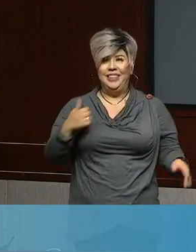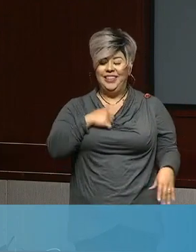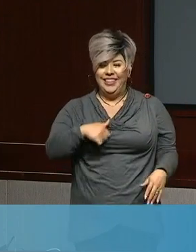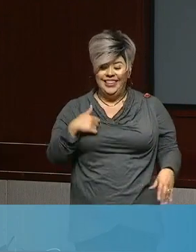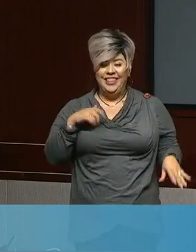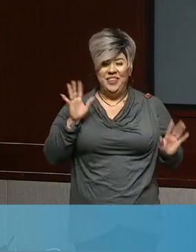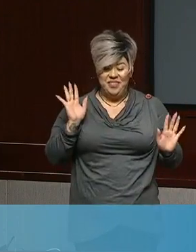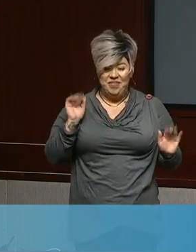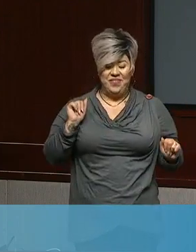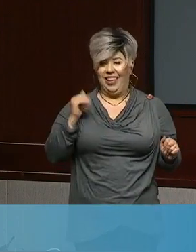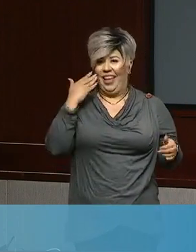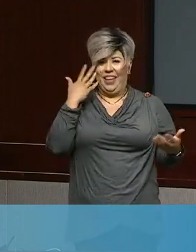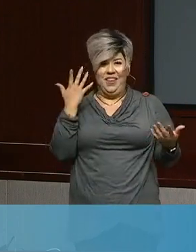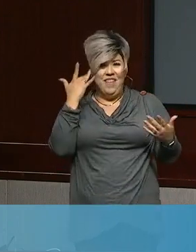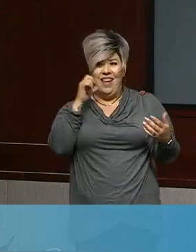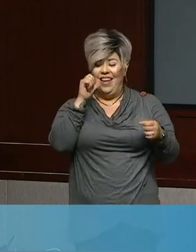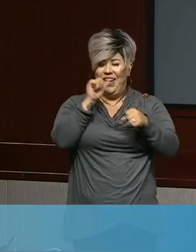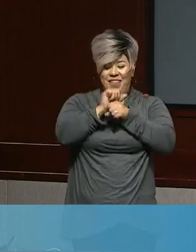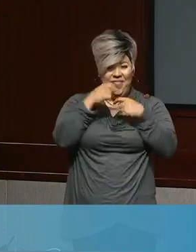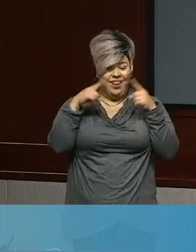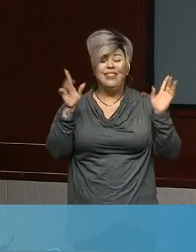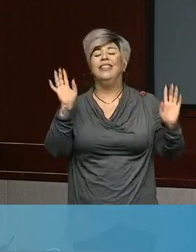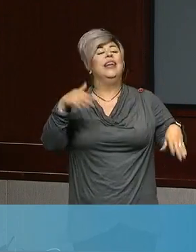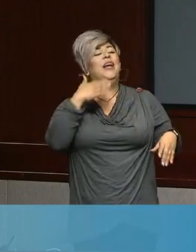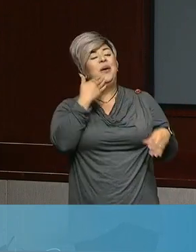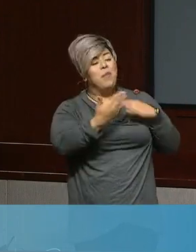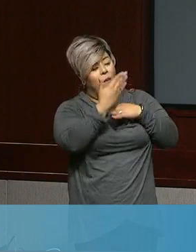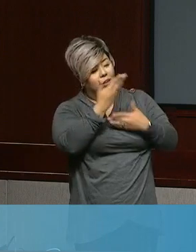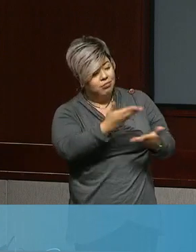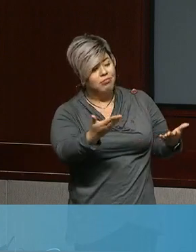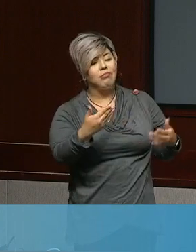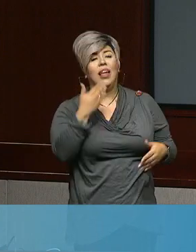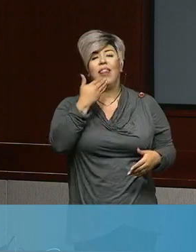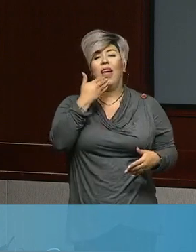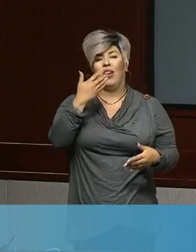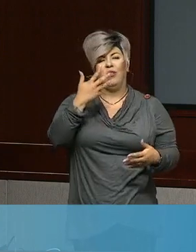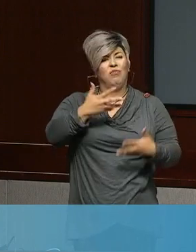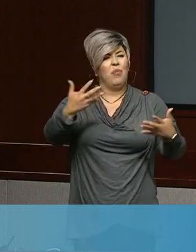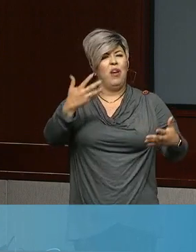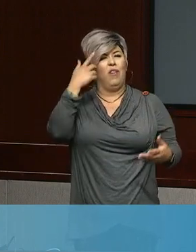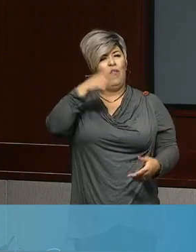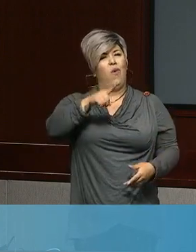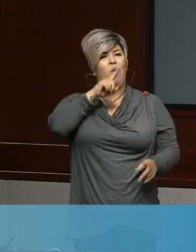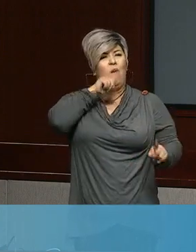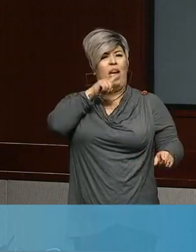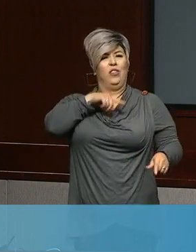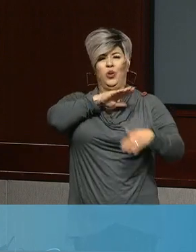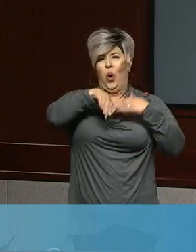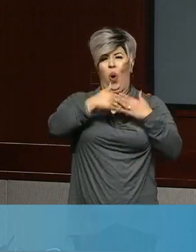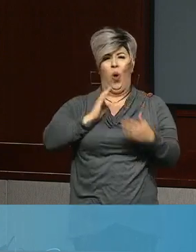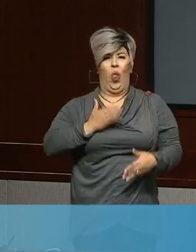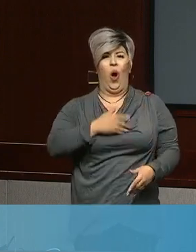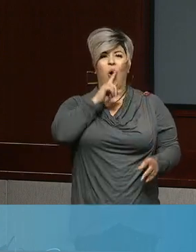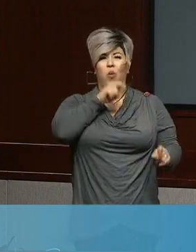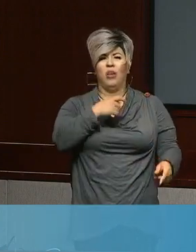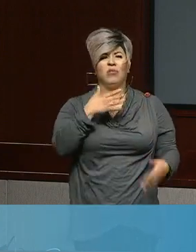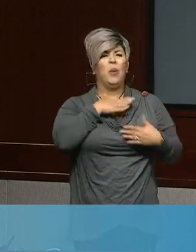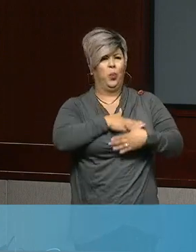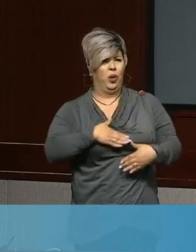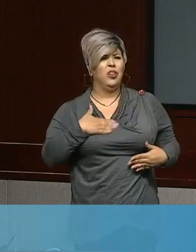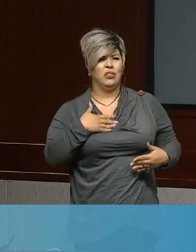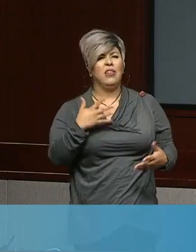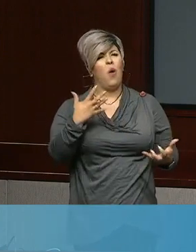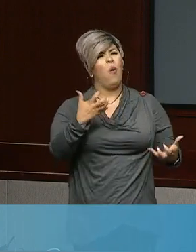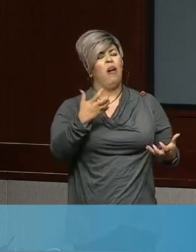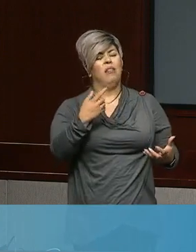I don't know what was going on. All right. Well, good morning, everyone. Thank you so much for answering all of our questions. We really appreciate it. And I definitely want to